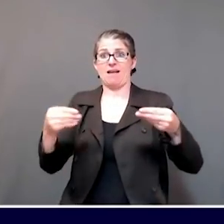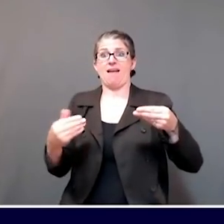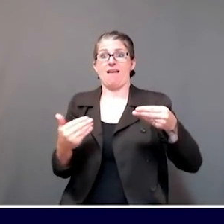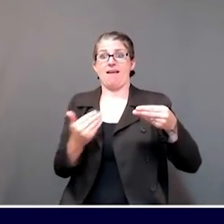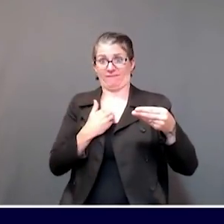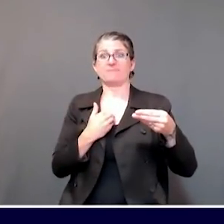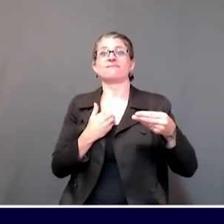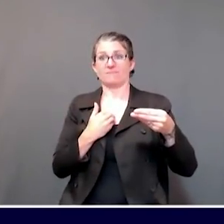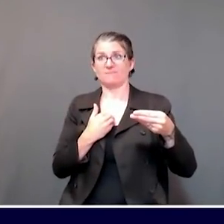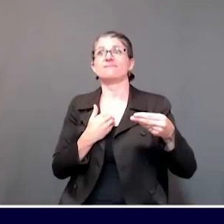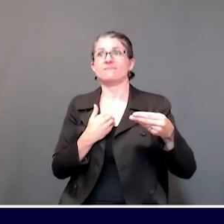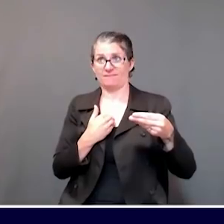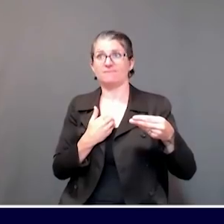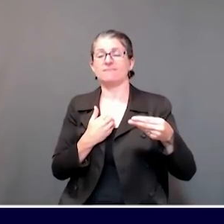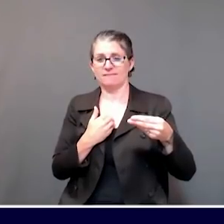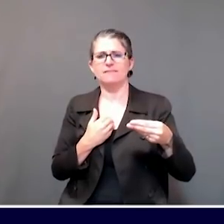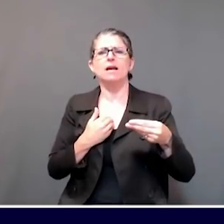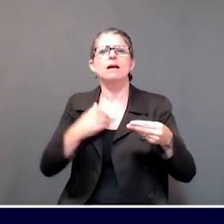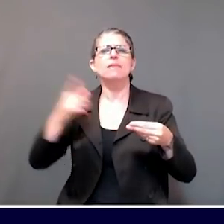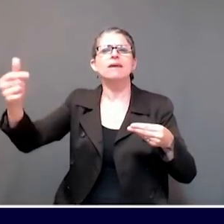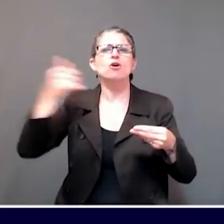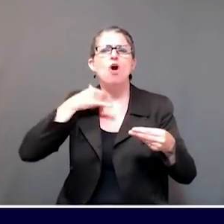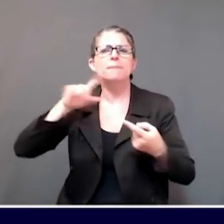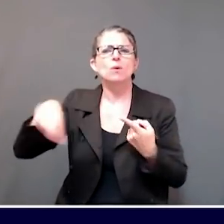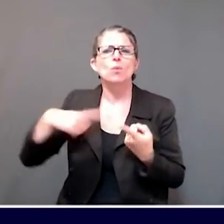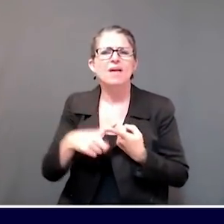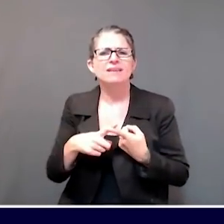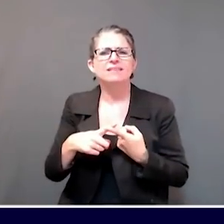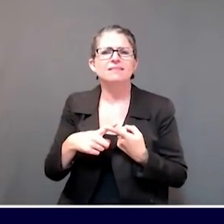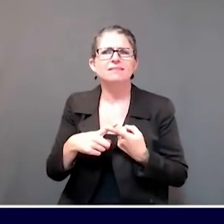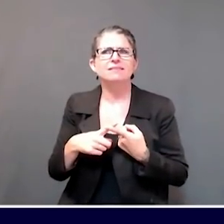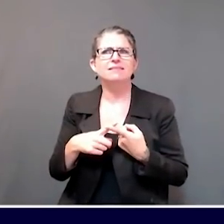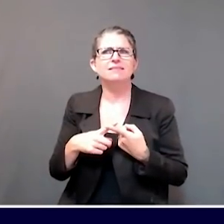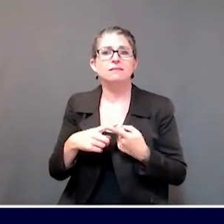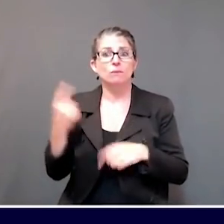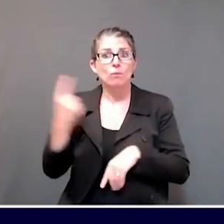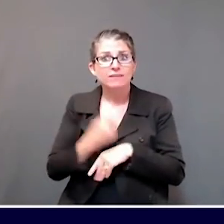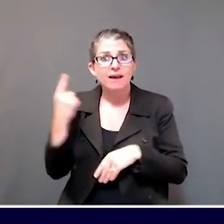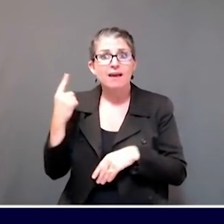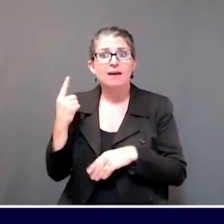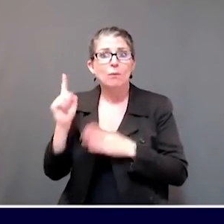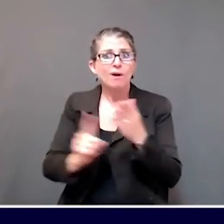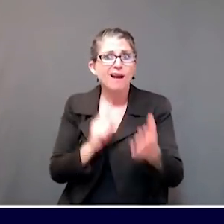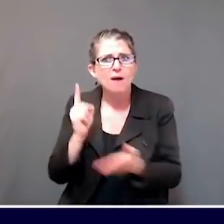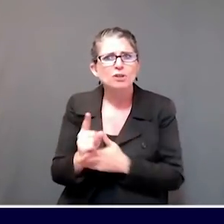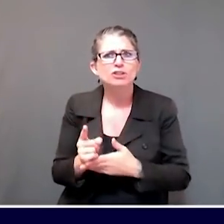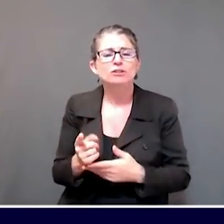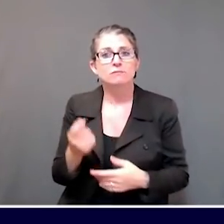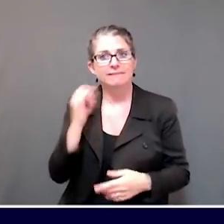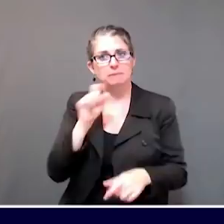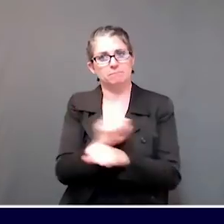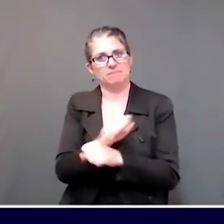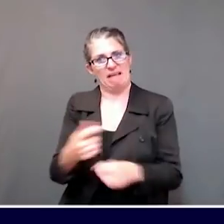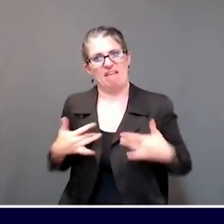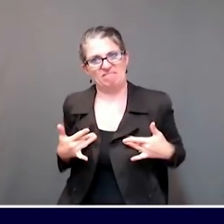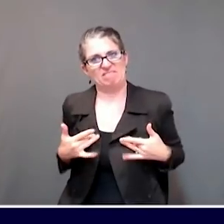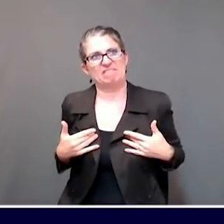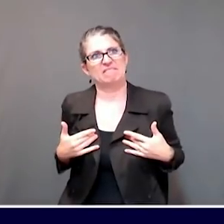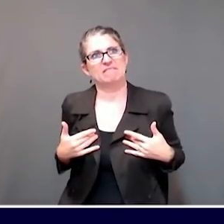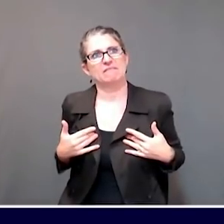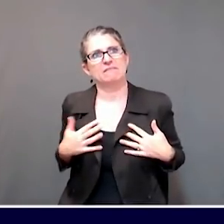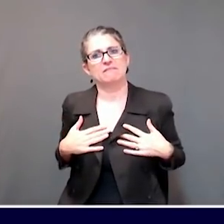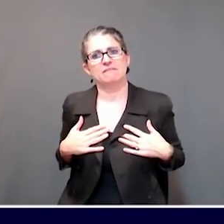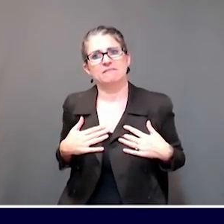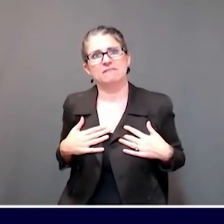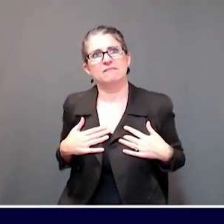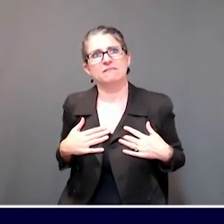what's the capacity like now, and is it enough to when there's increased testing? Sure. So based on where things stand right